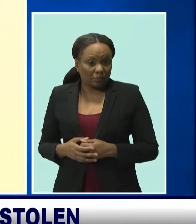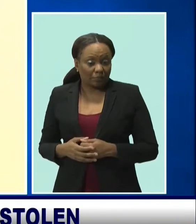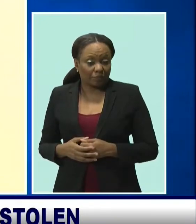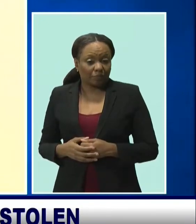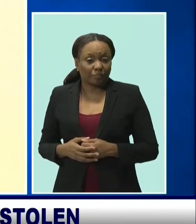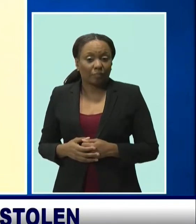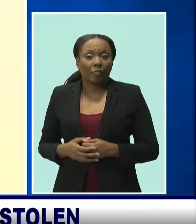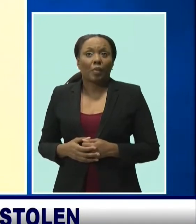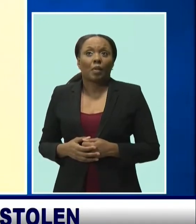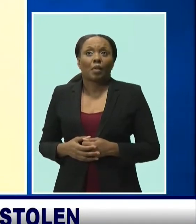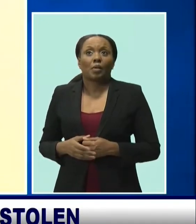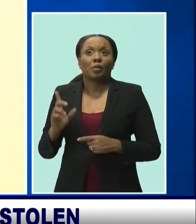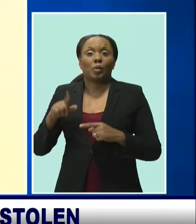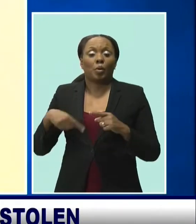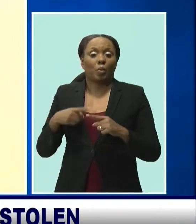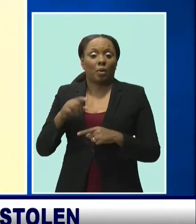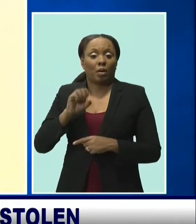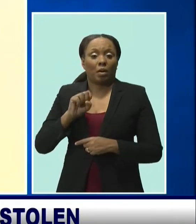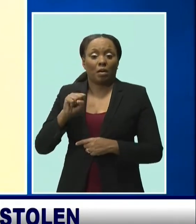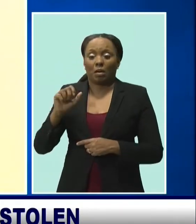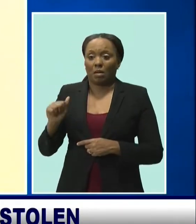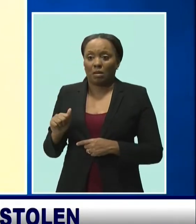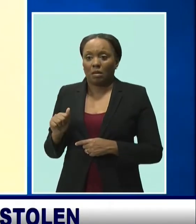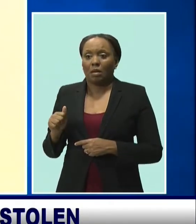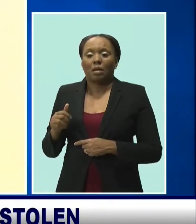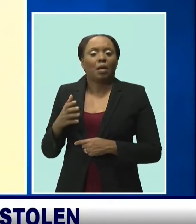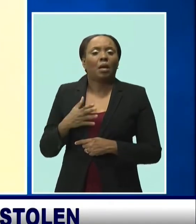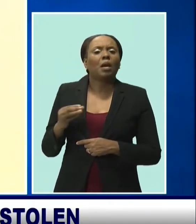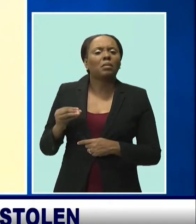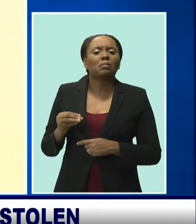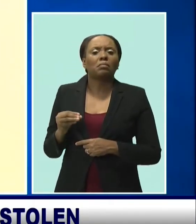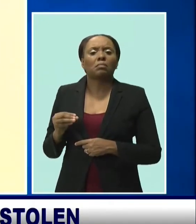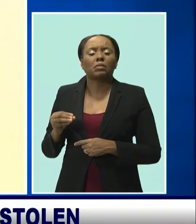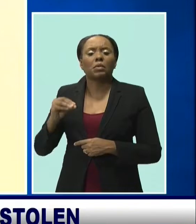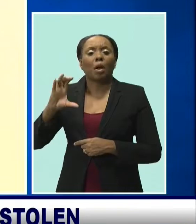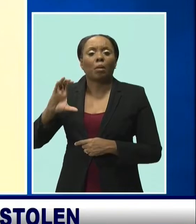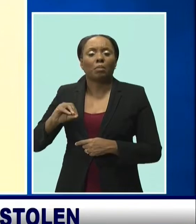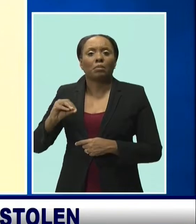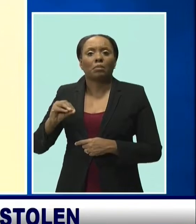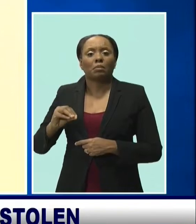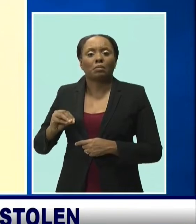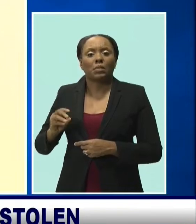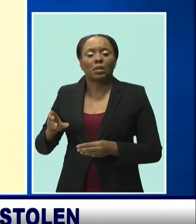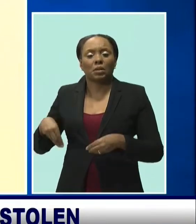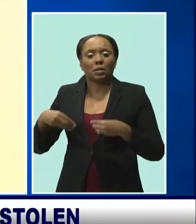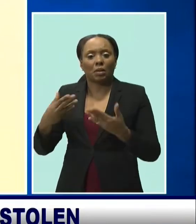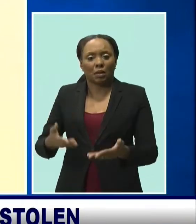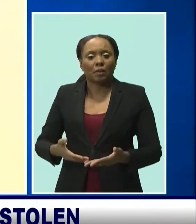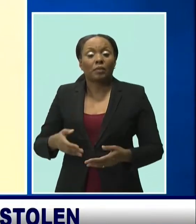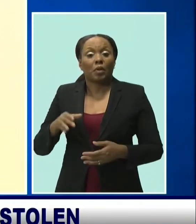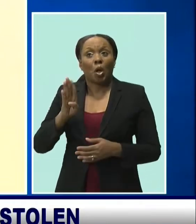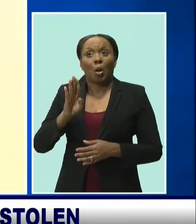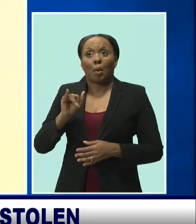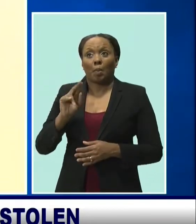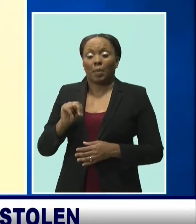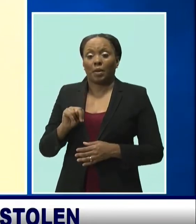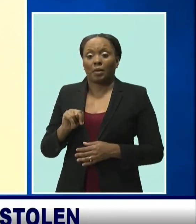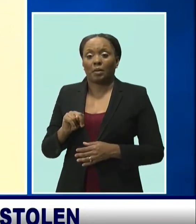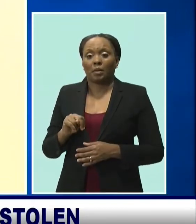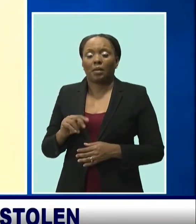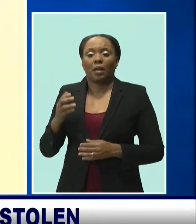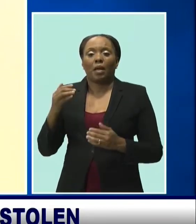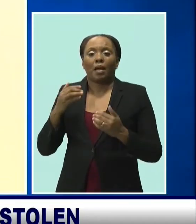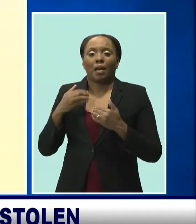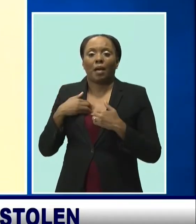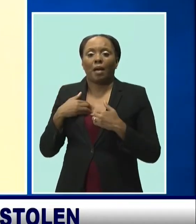deliver, when we are saying we, as I said, ProSource dealing with the distribution, when they deliver a bin, they tag it to the water